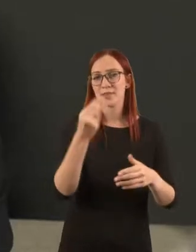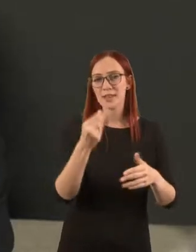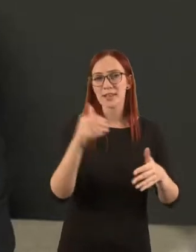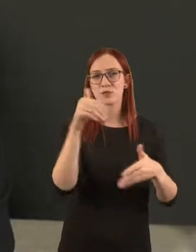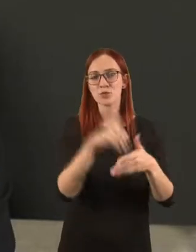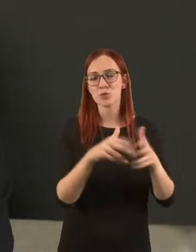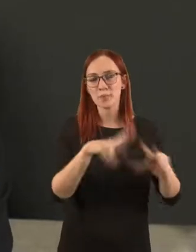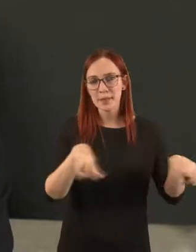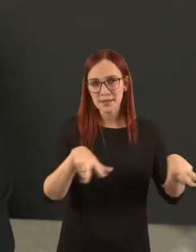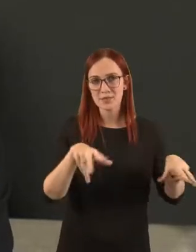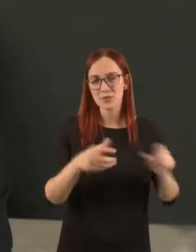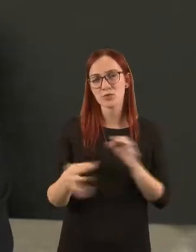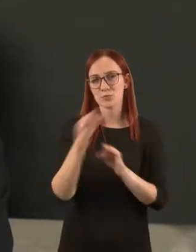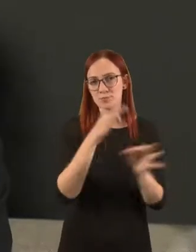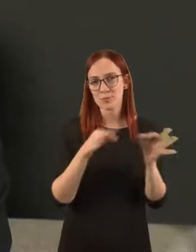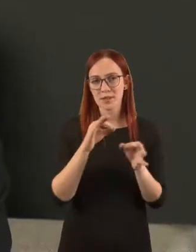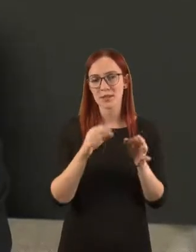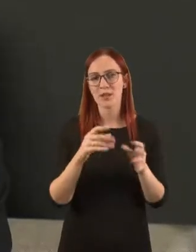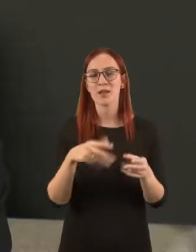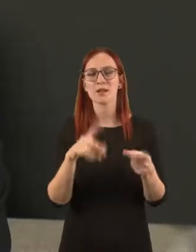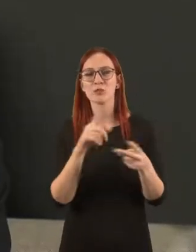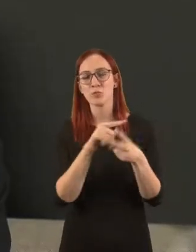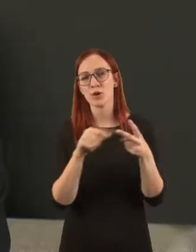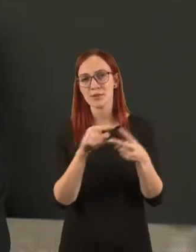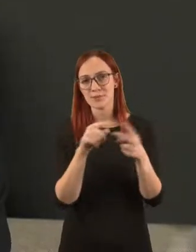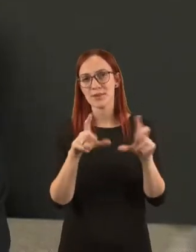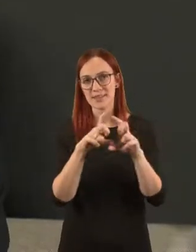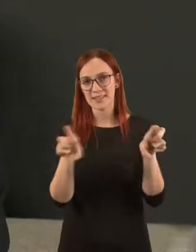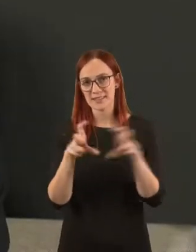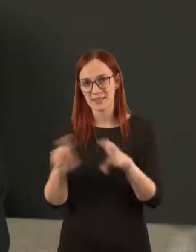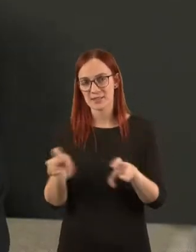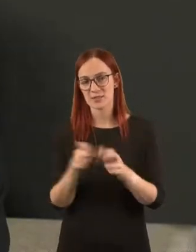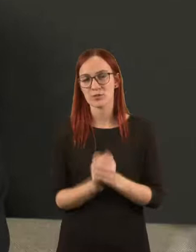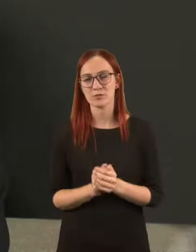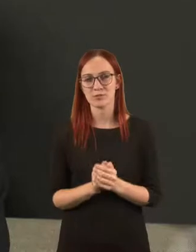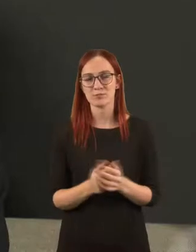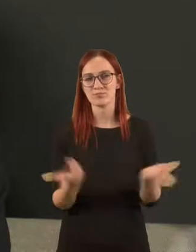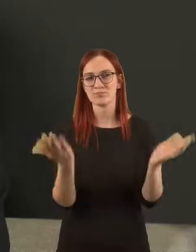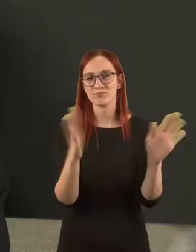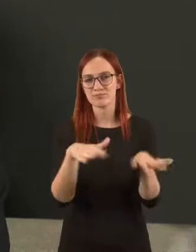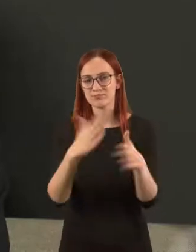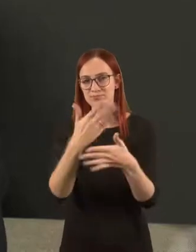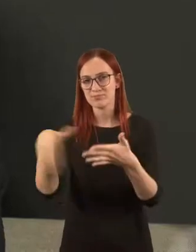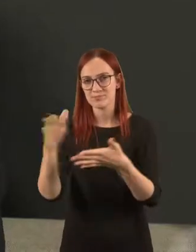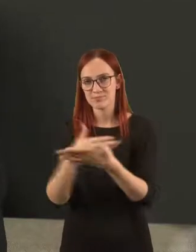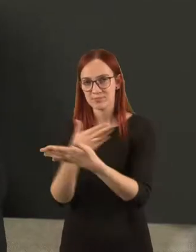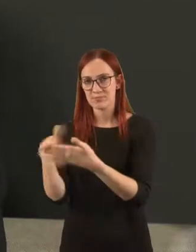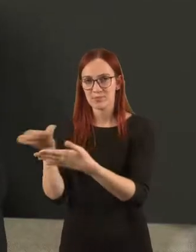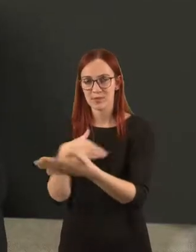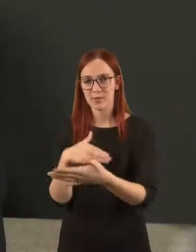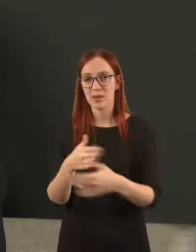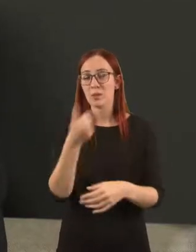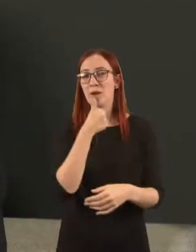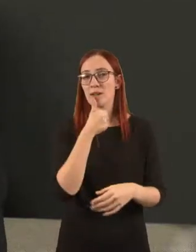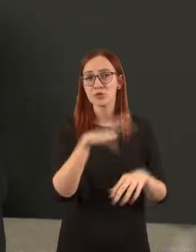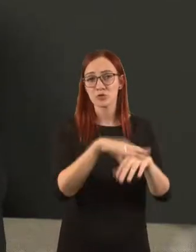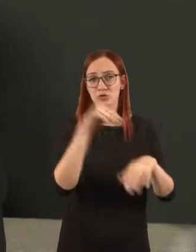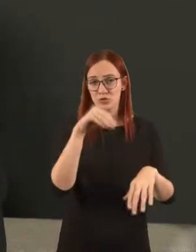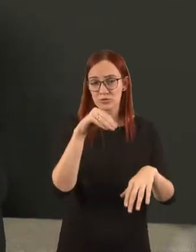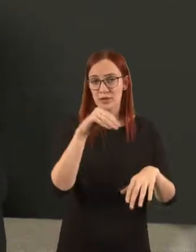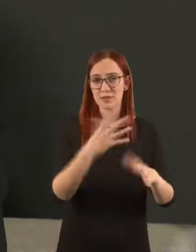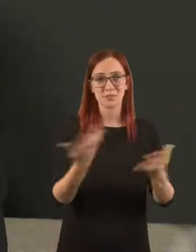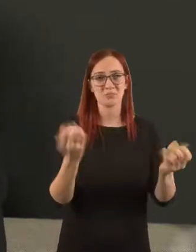I had a conversation with the Swedish finance minister. Two Electrolux plants were closed in Munich